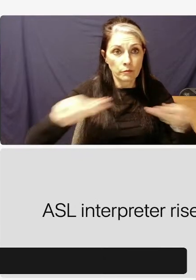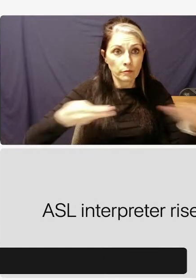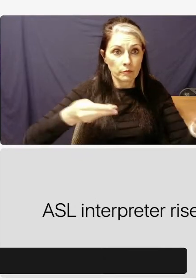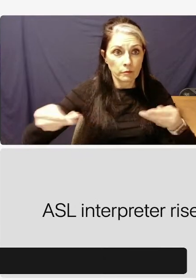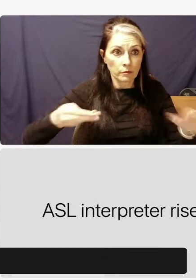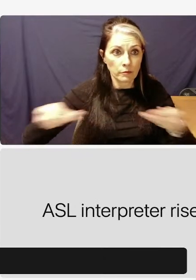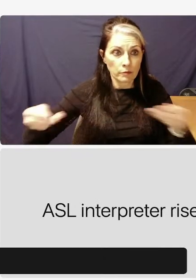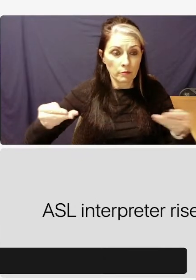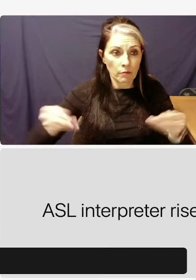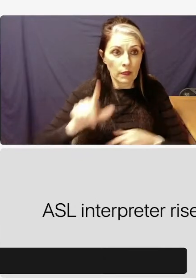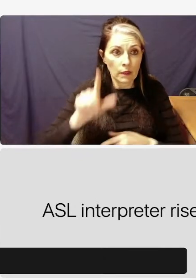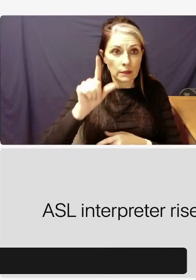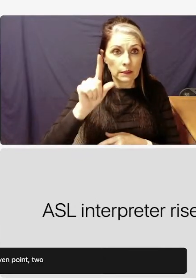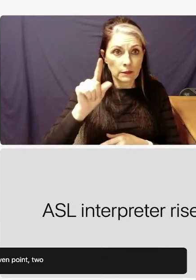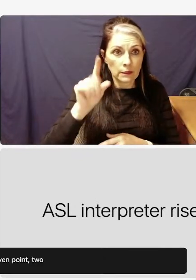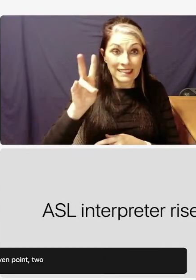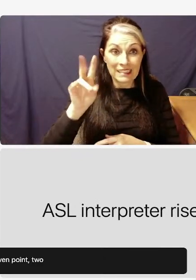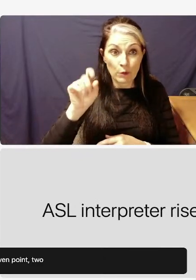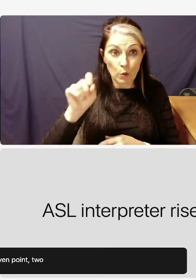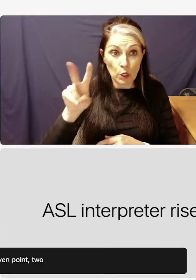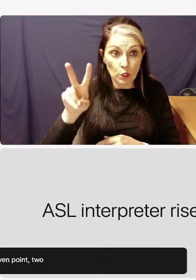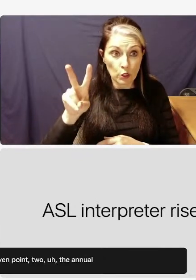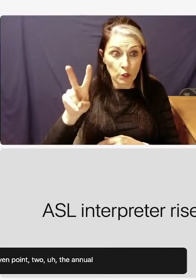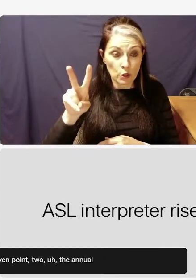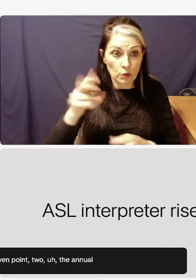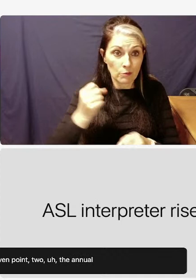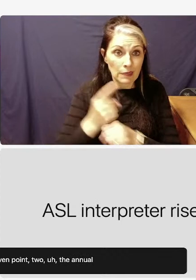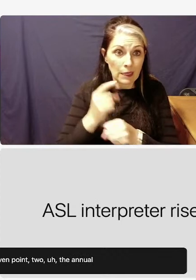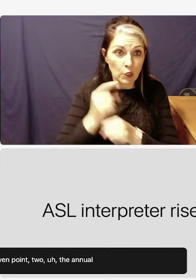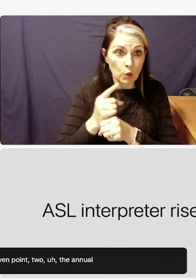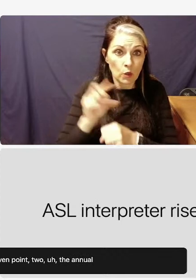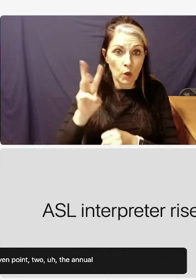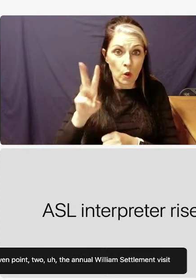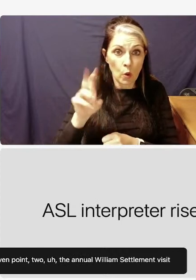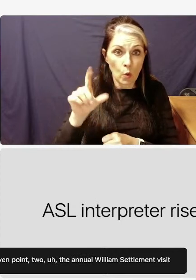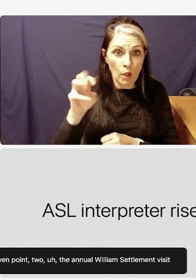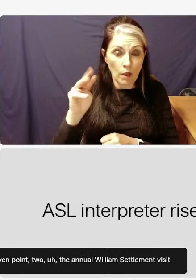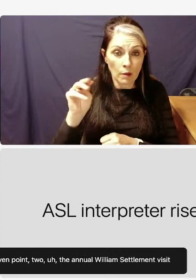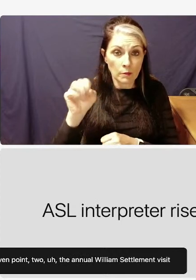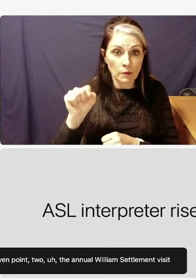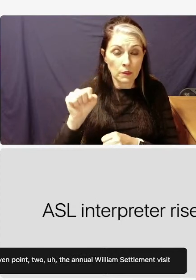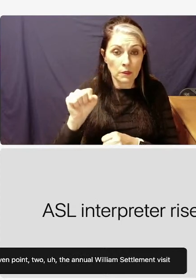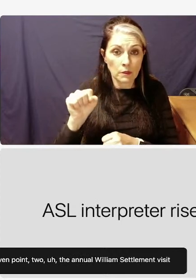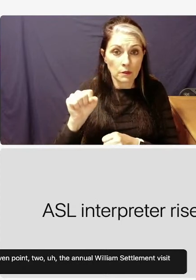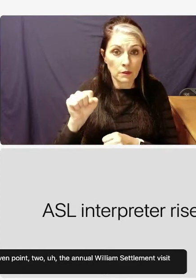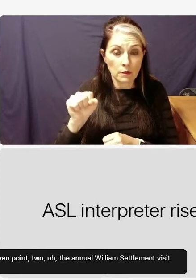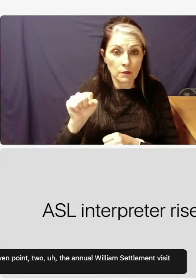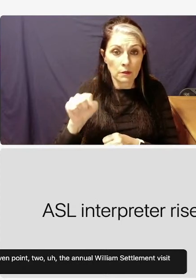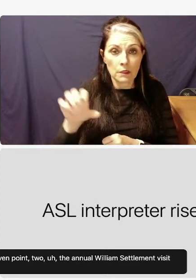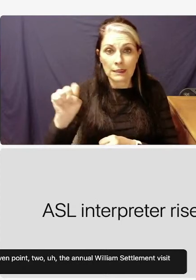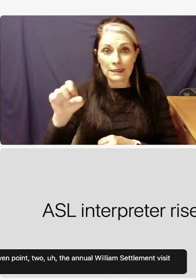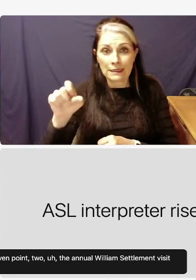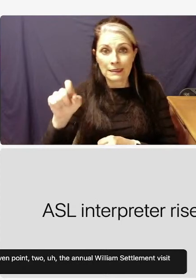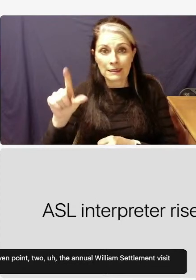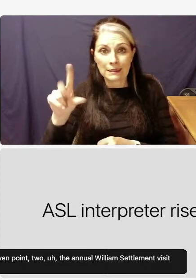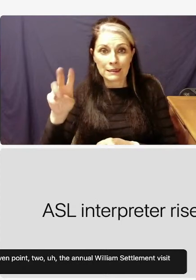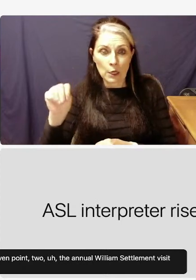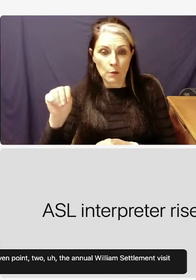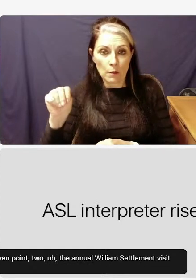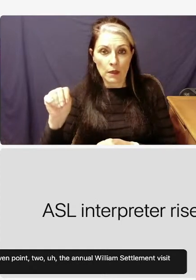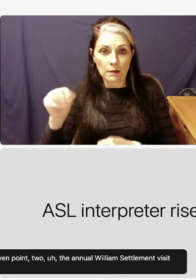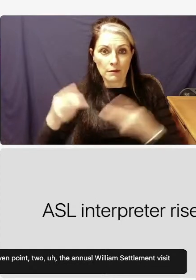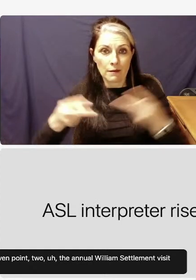uh the annual williams settlement visit item 7.3 uh the